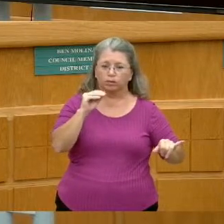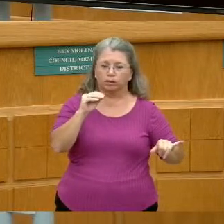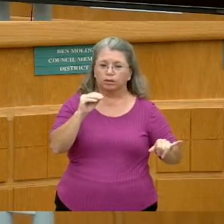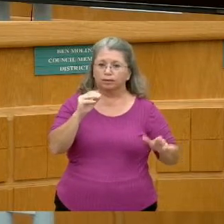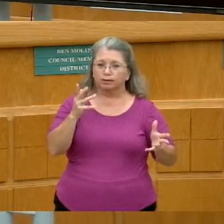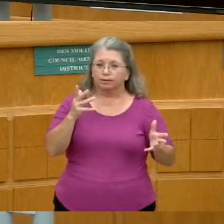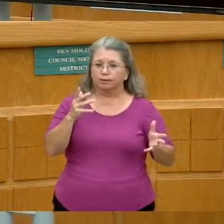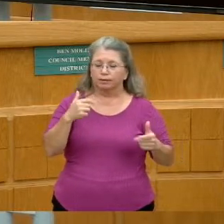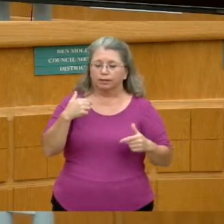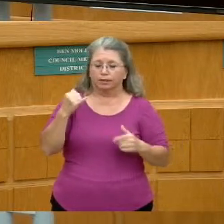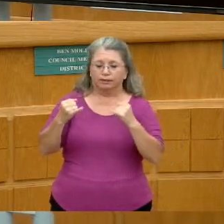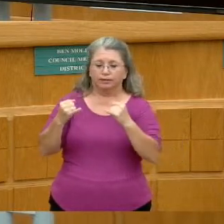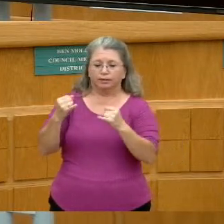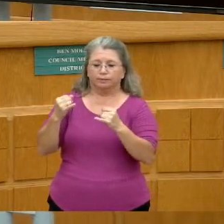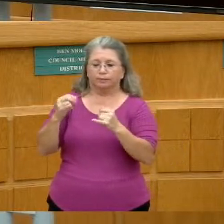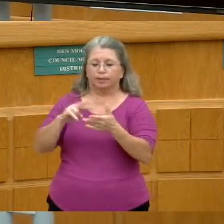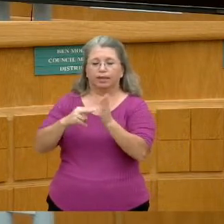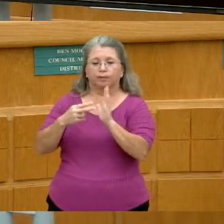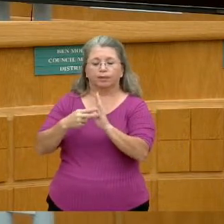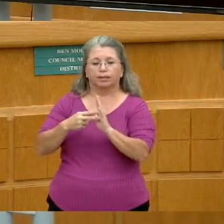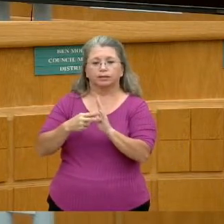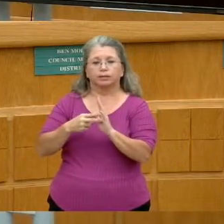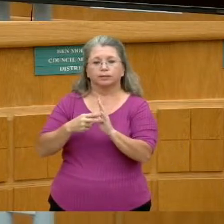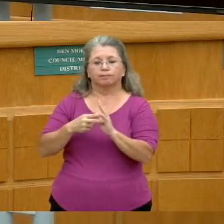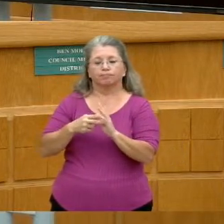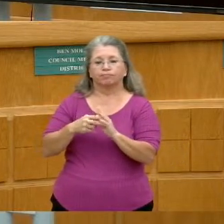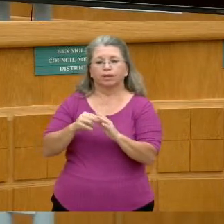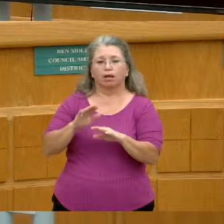average, it took 2 people with